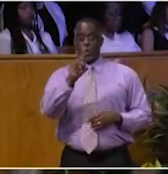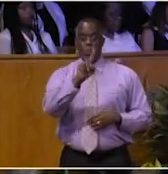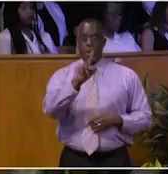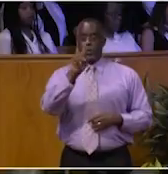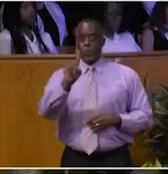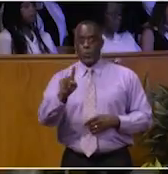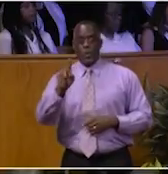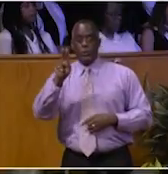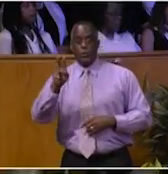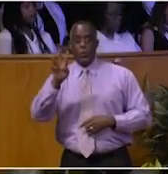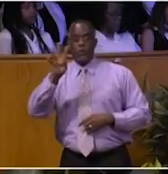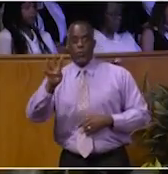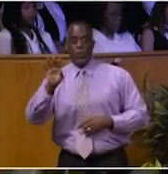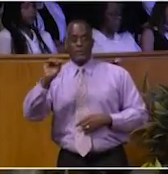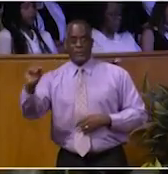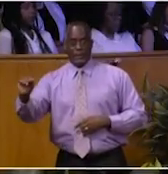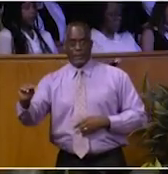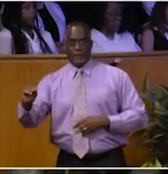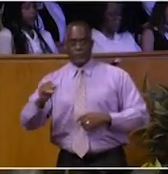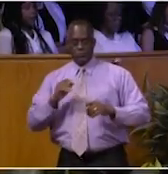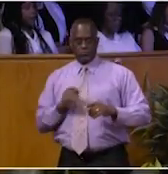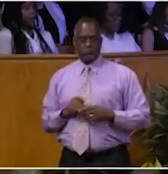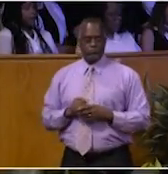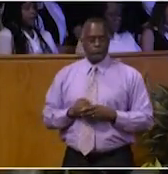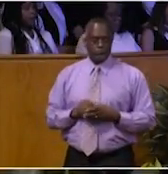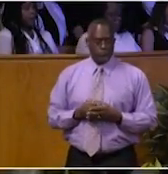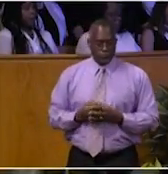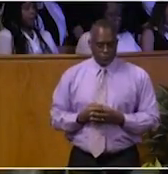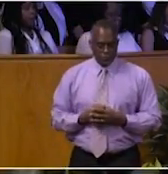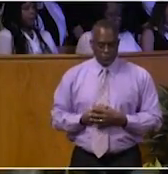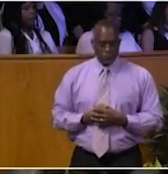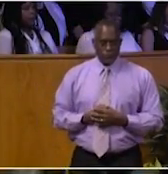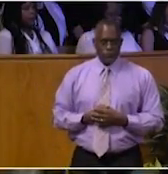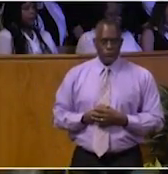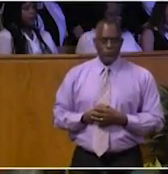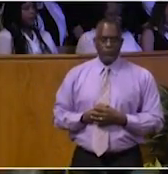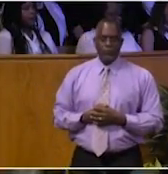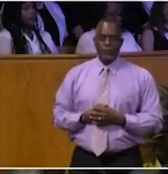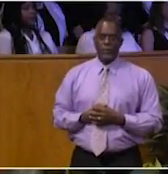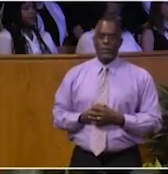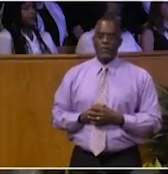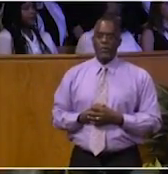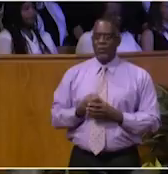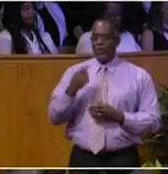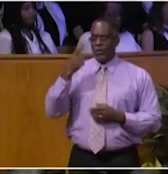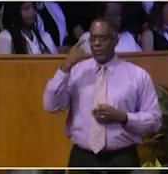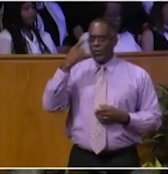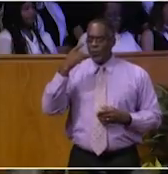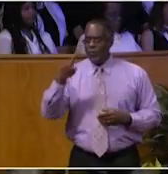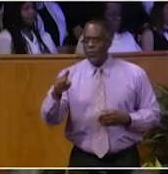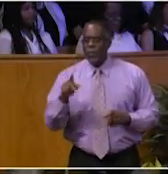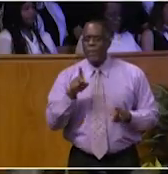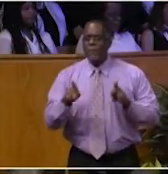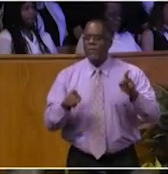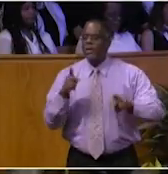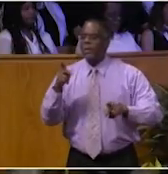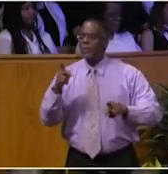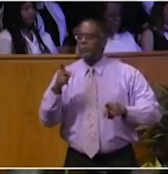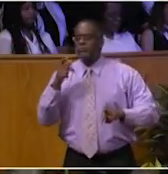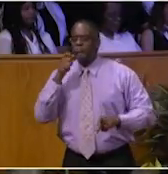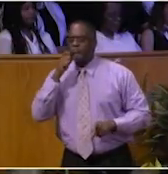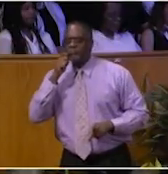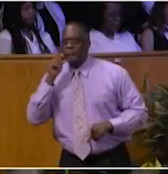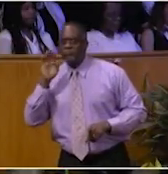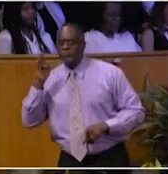That instituted affirmative action in contracting for those who look like you and me. And lest